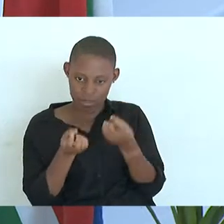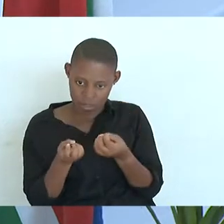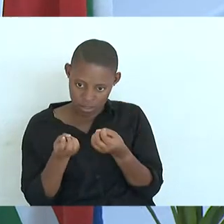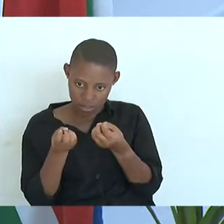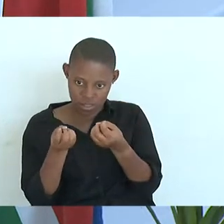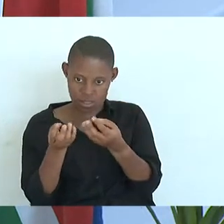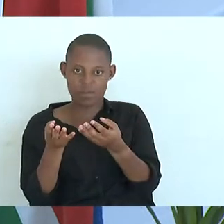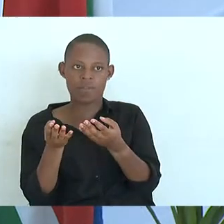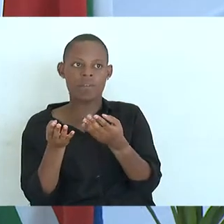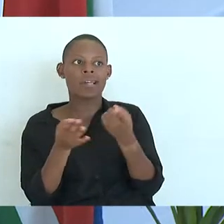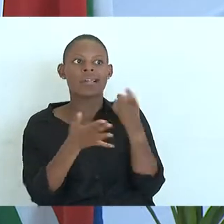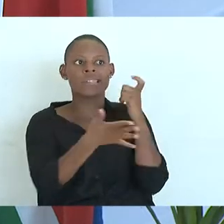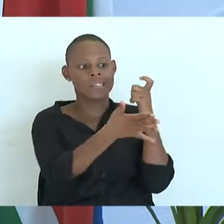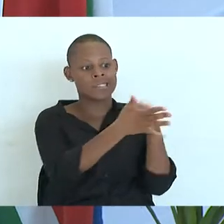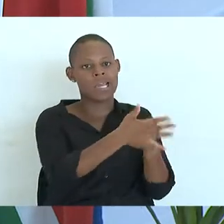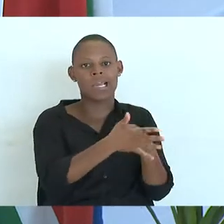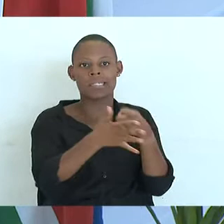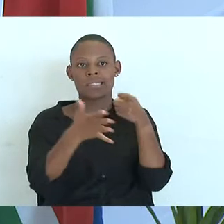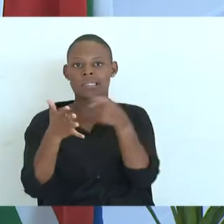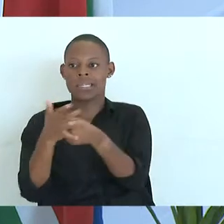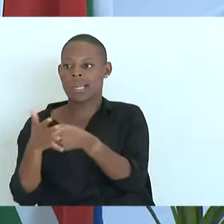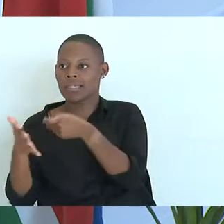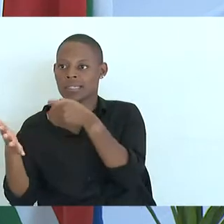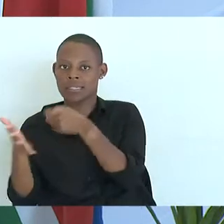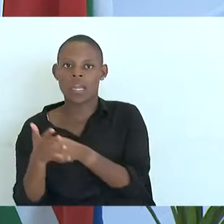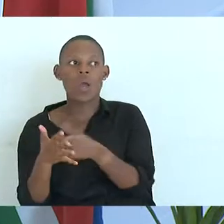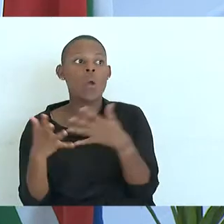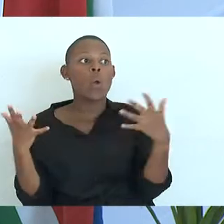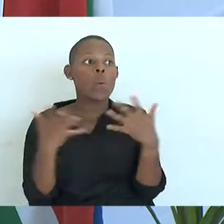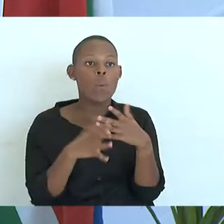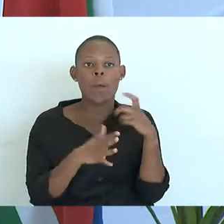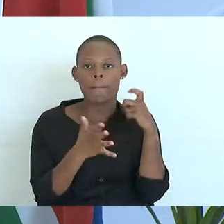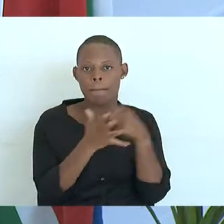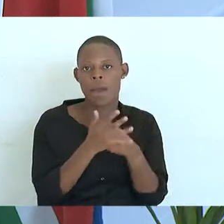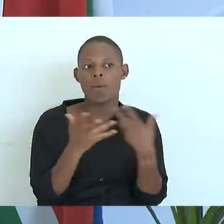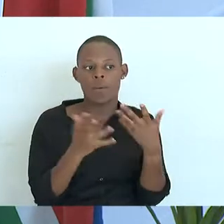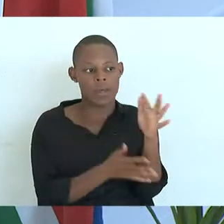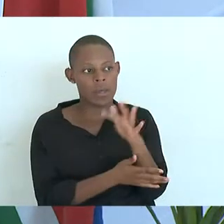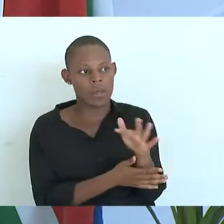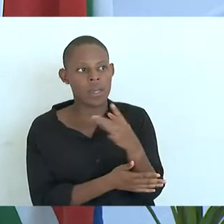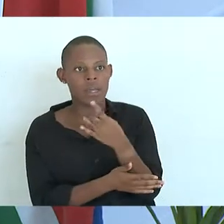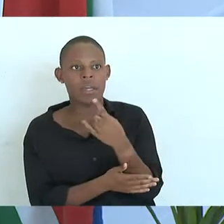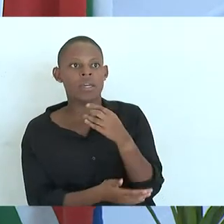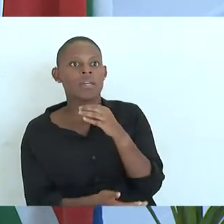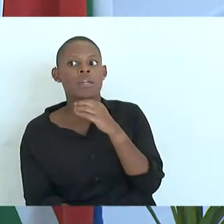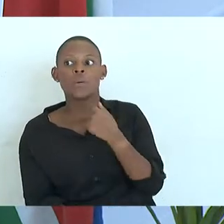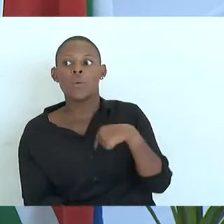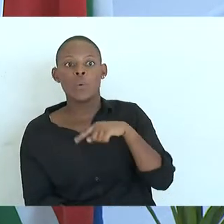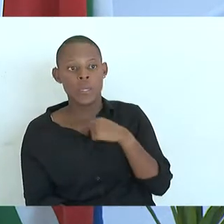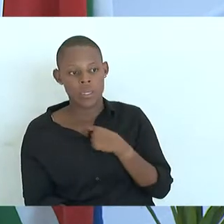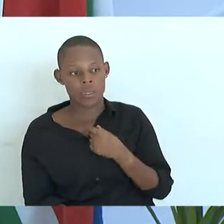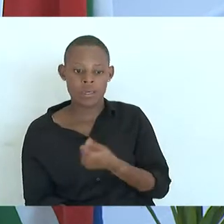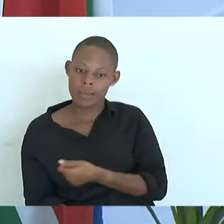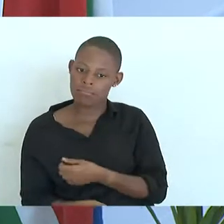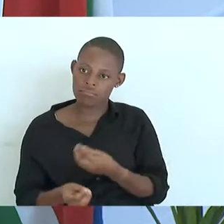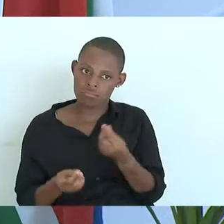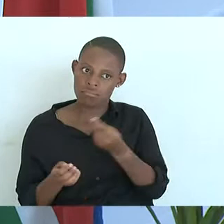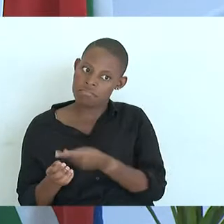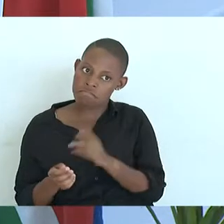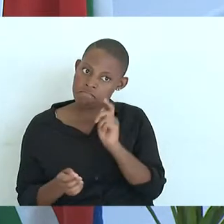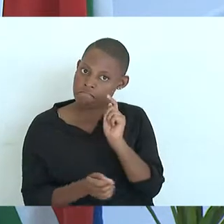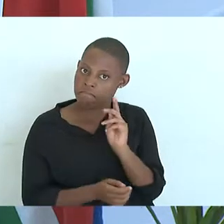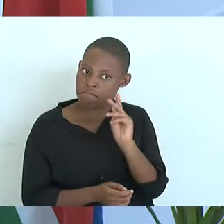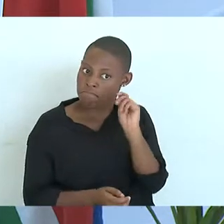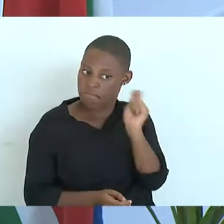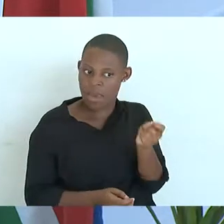uyithenge usho wena ukuthi uzoyithenga phi. Umase usinikeza sikhokhele lapho. Now